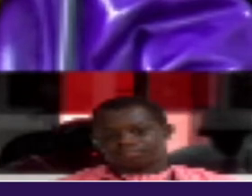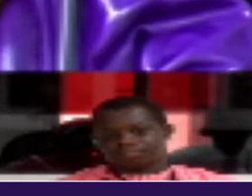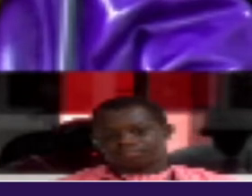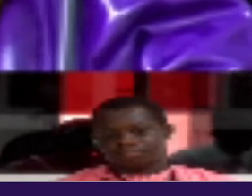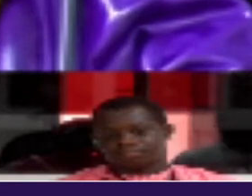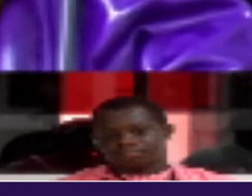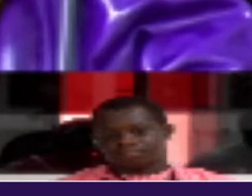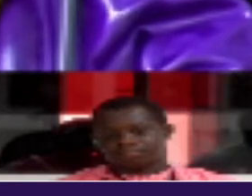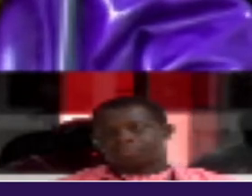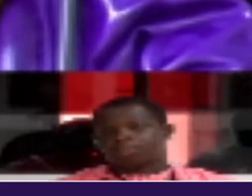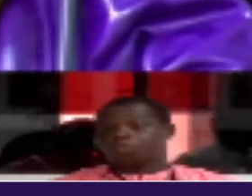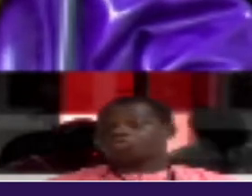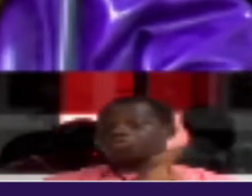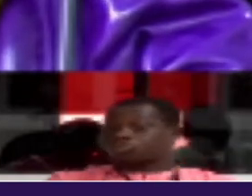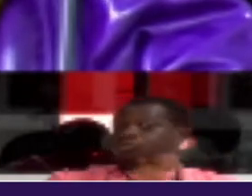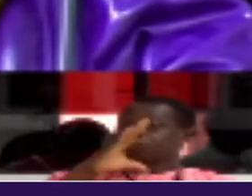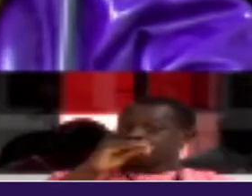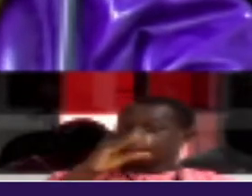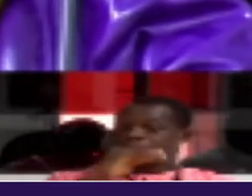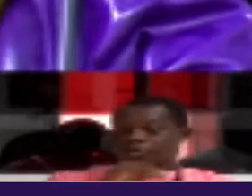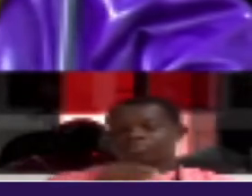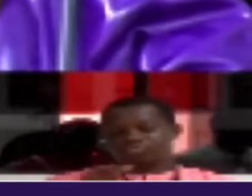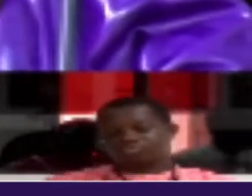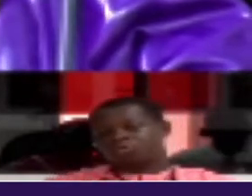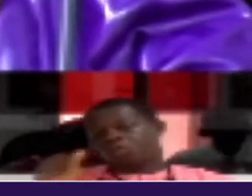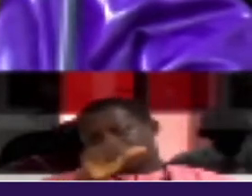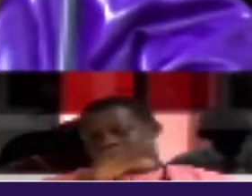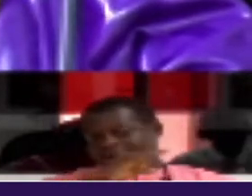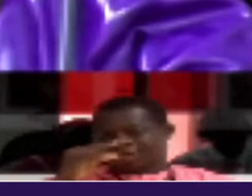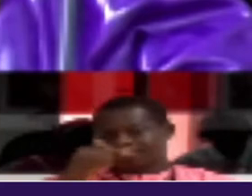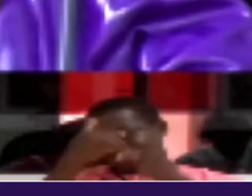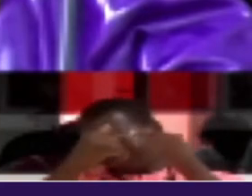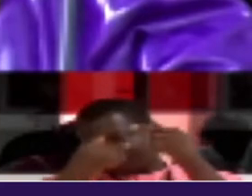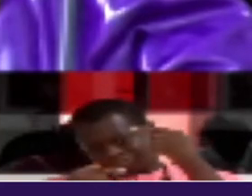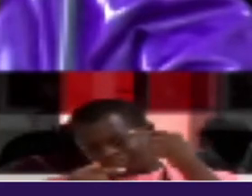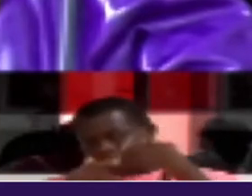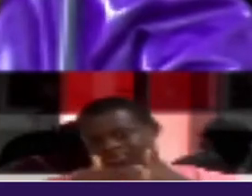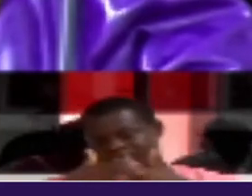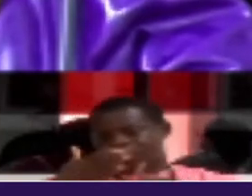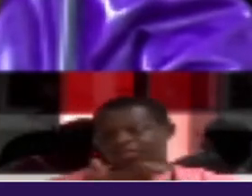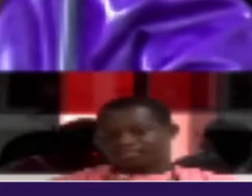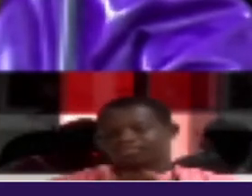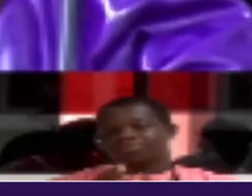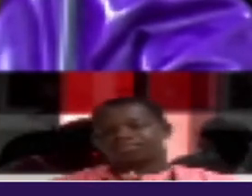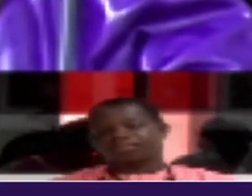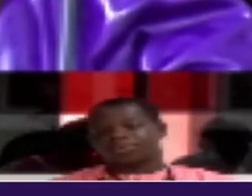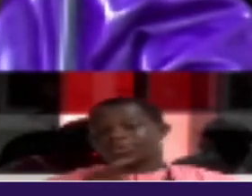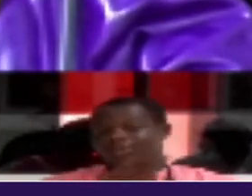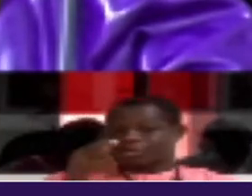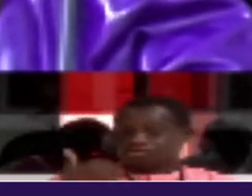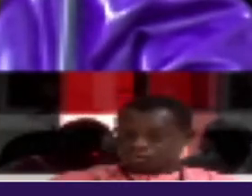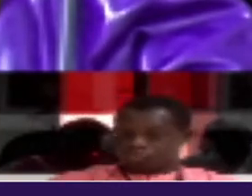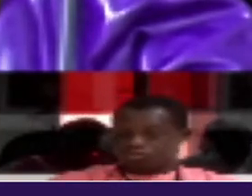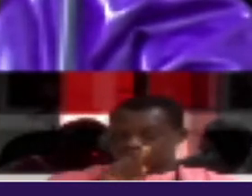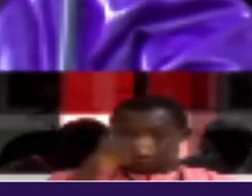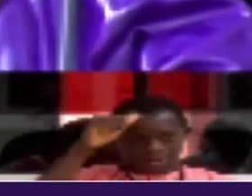You also mentioned Alieu Jeng, Modula Minbagi, and Fansu Nyabali. Yeah. These are the people you can remember